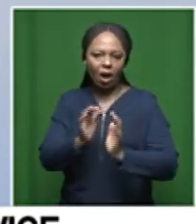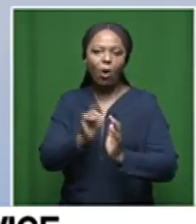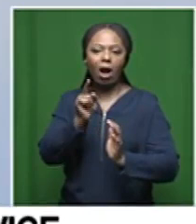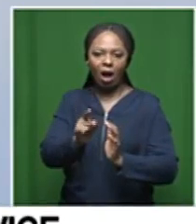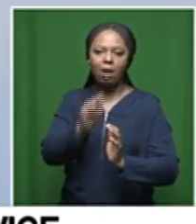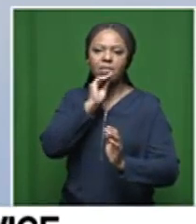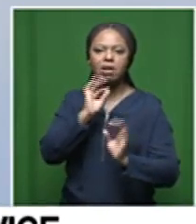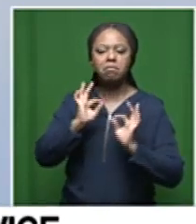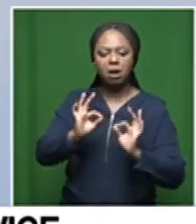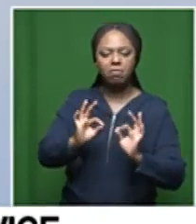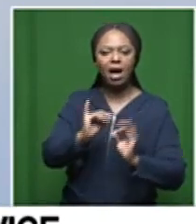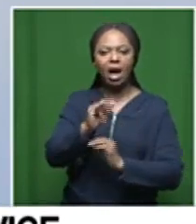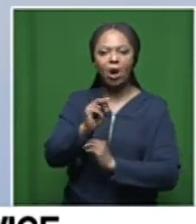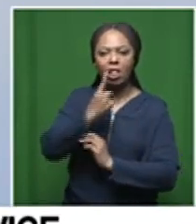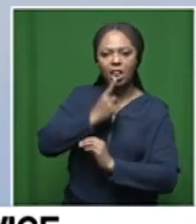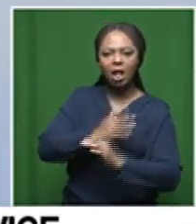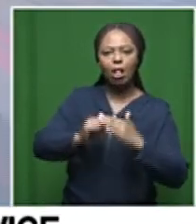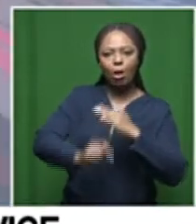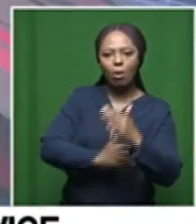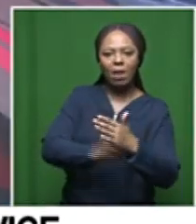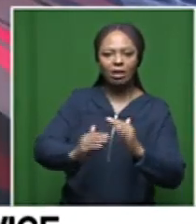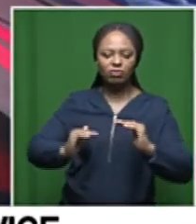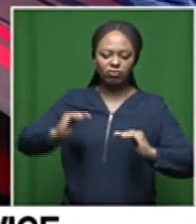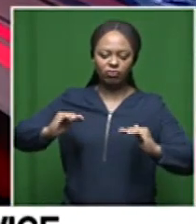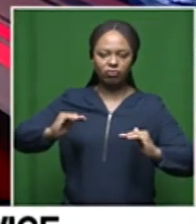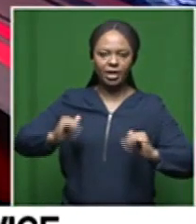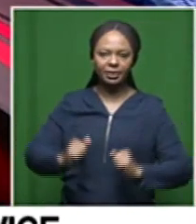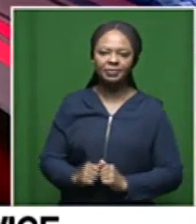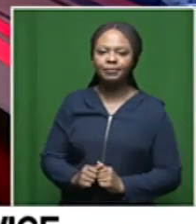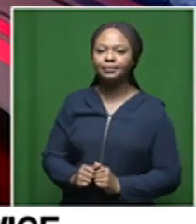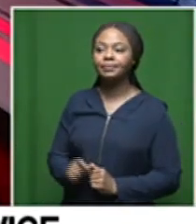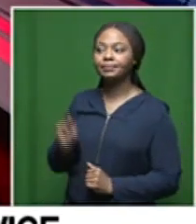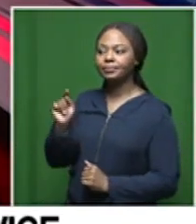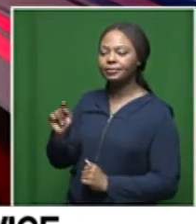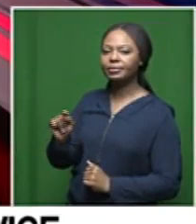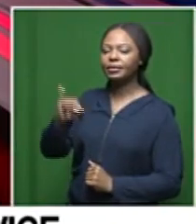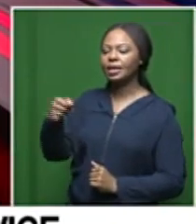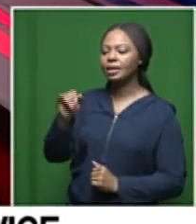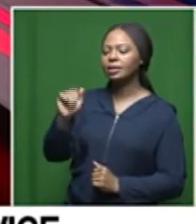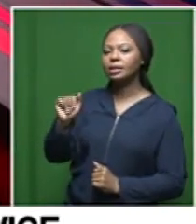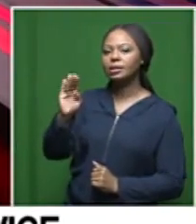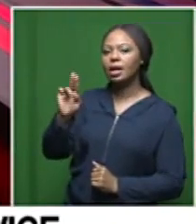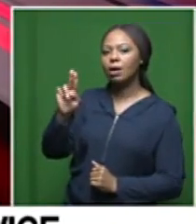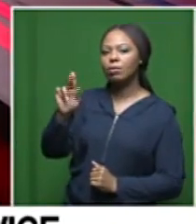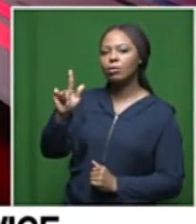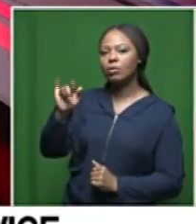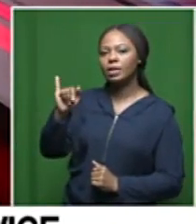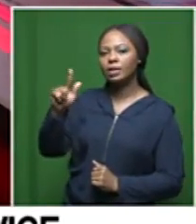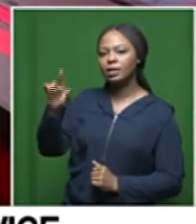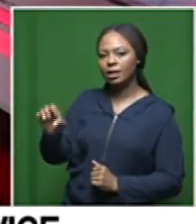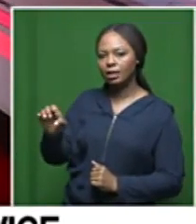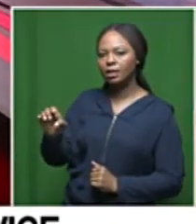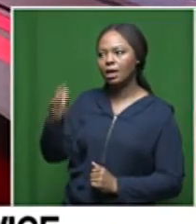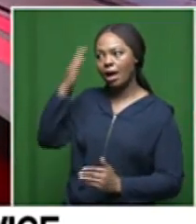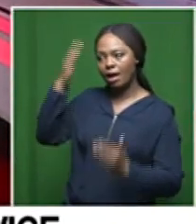deficient. Okay, we have a caller. Sorry to interject. We've got Jabulile from Mafikeng who's got a question. Jabulile, good day.